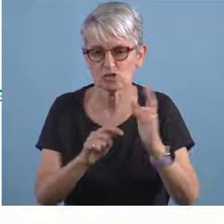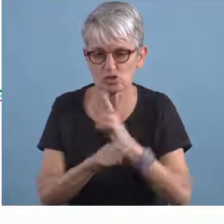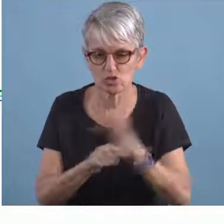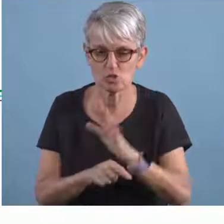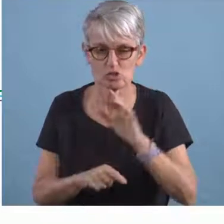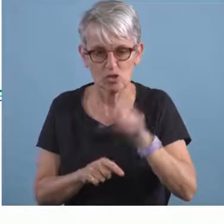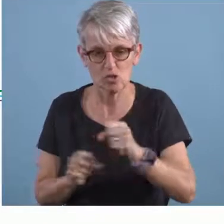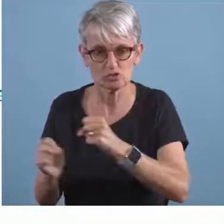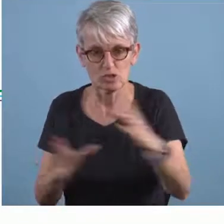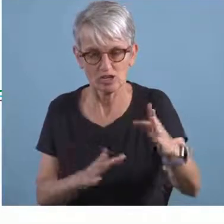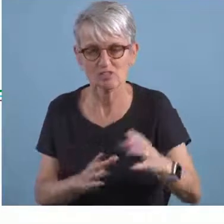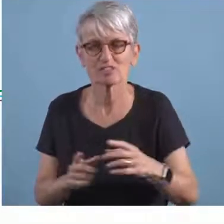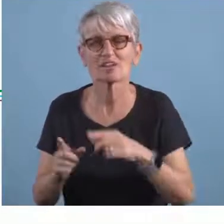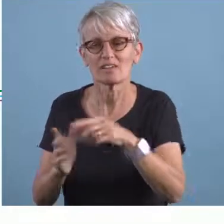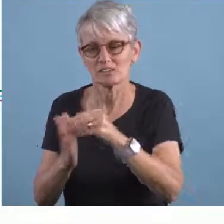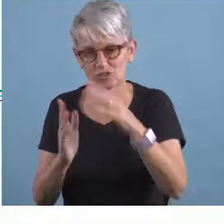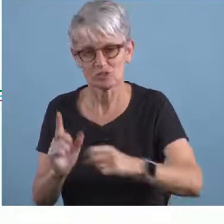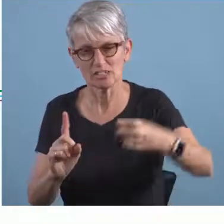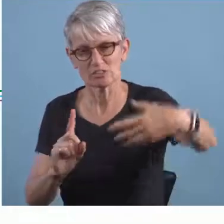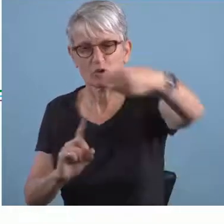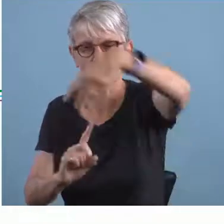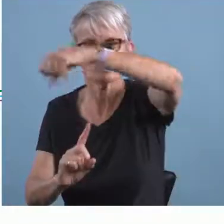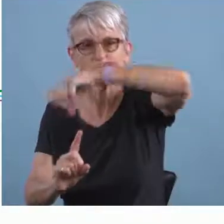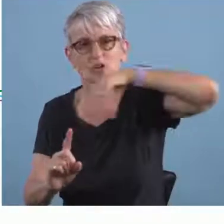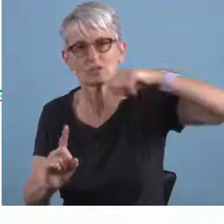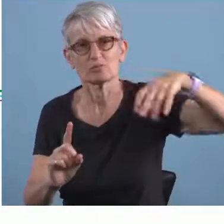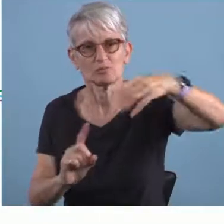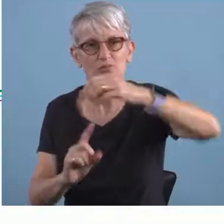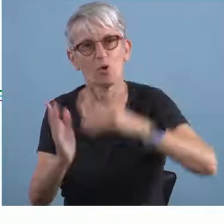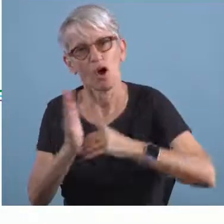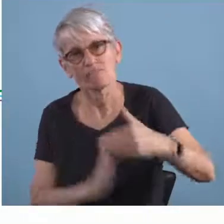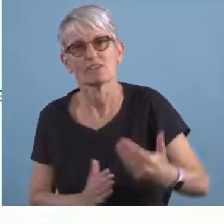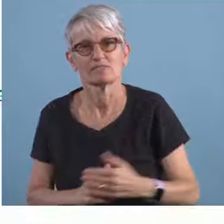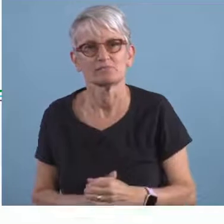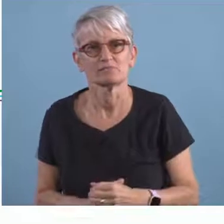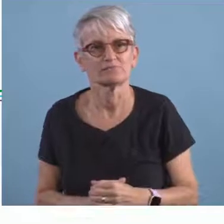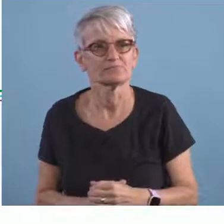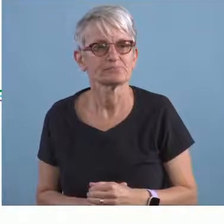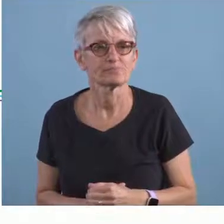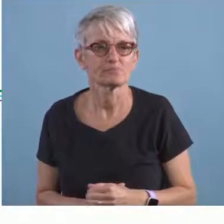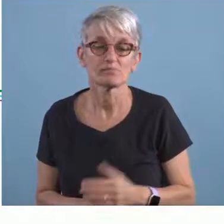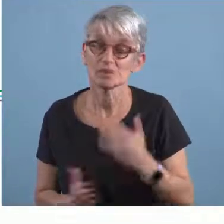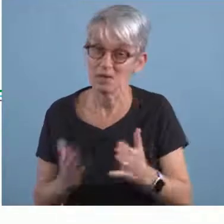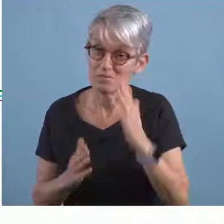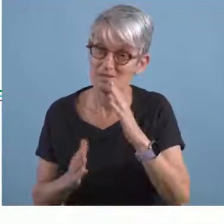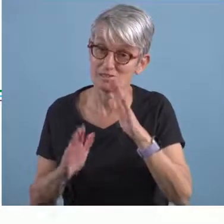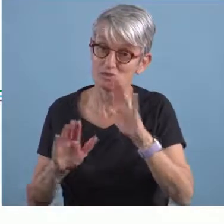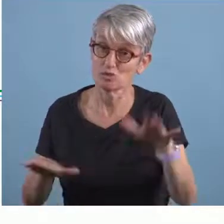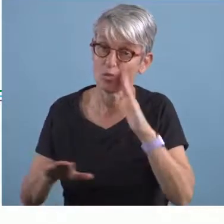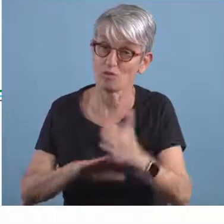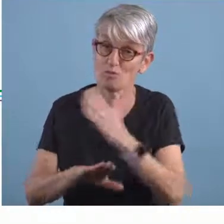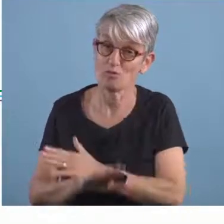that student is exposed to those strategies more often. Maybe kids will do better. We'll